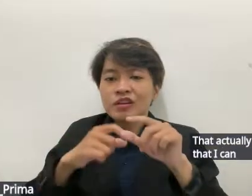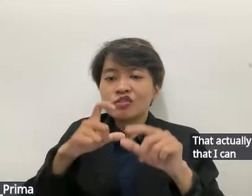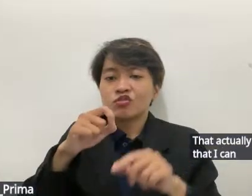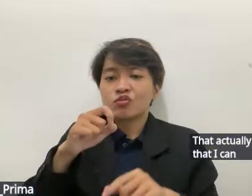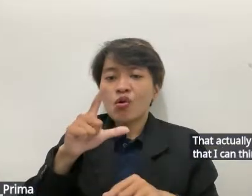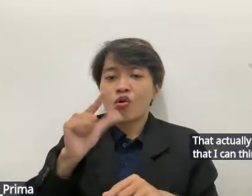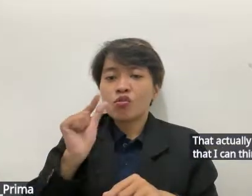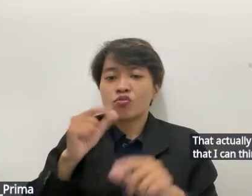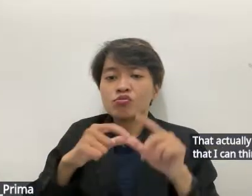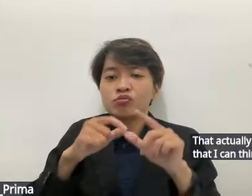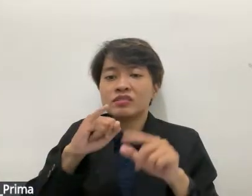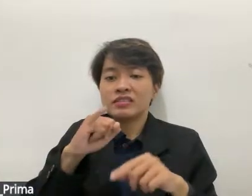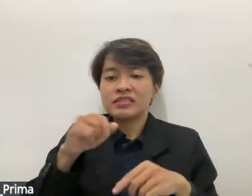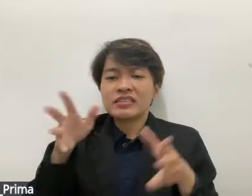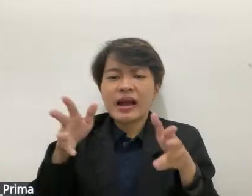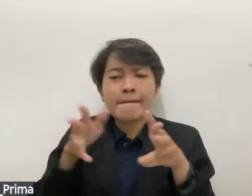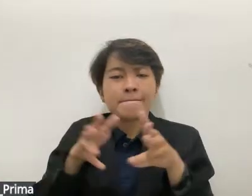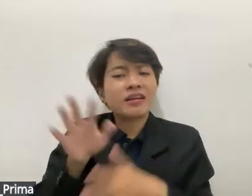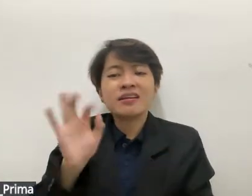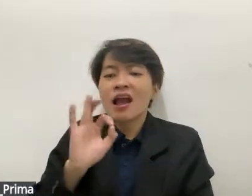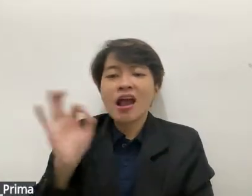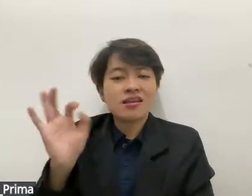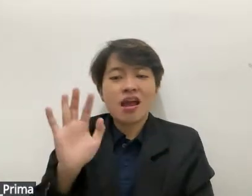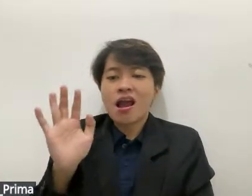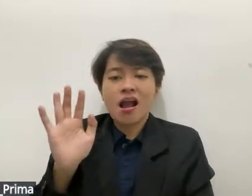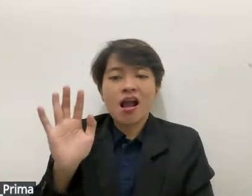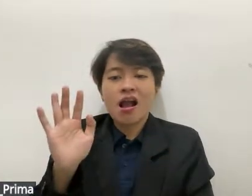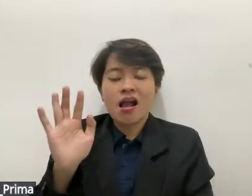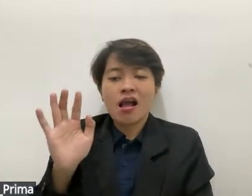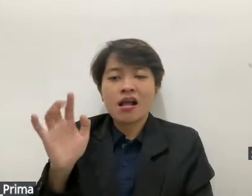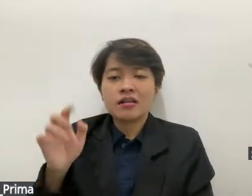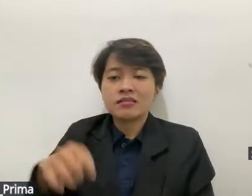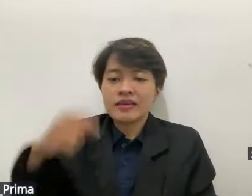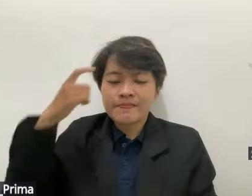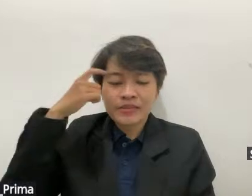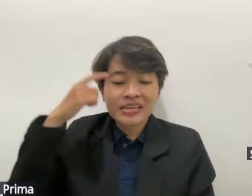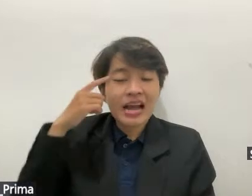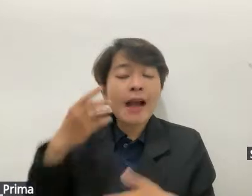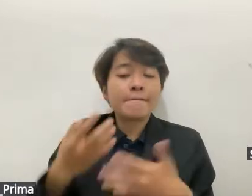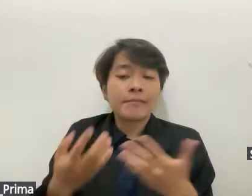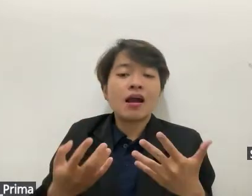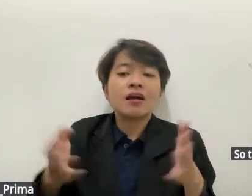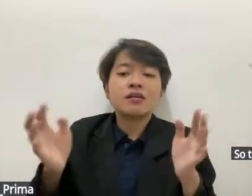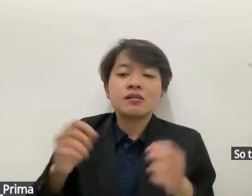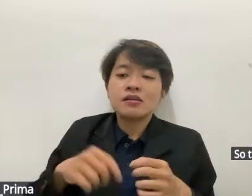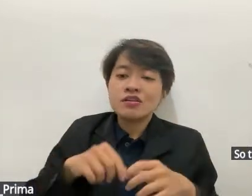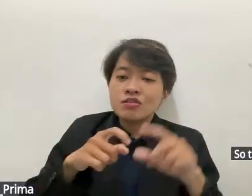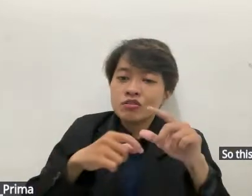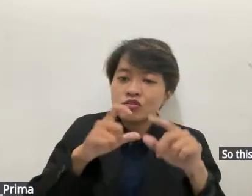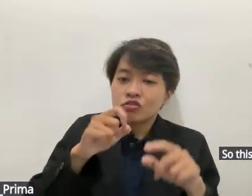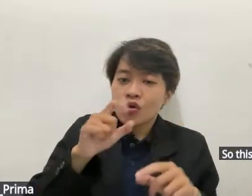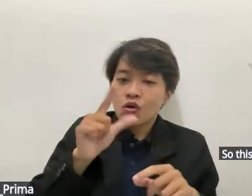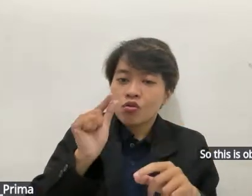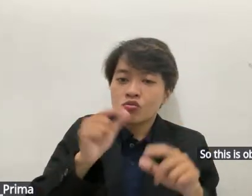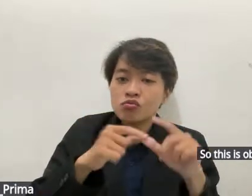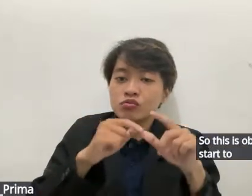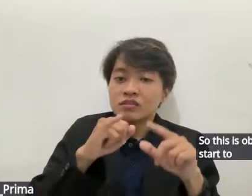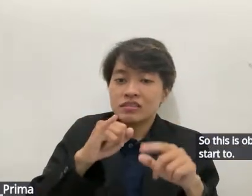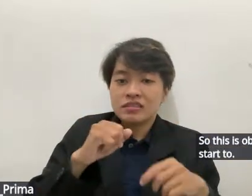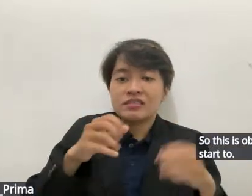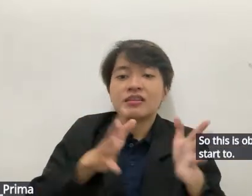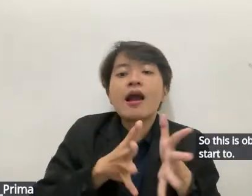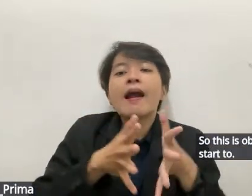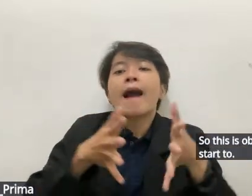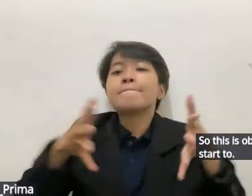of. So this is obviously a bit of a longer-term solution. But to have you folks start to